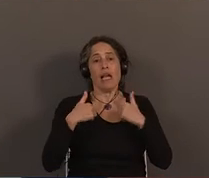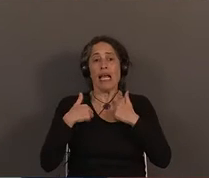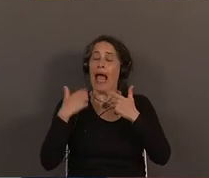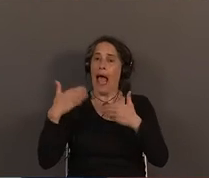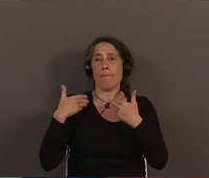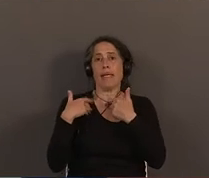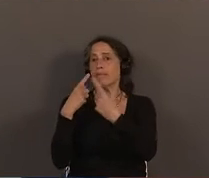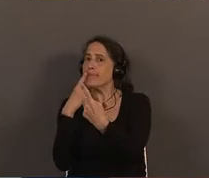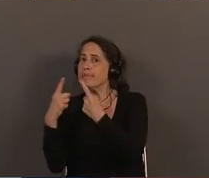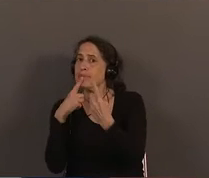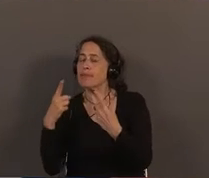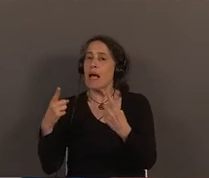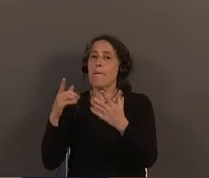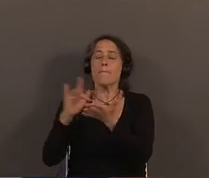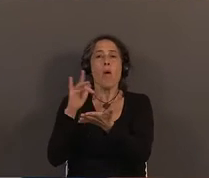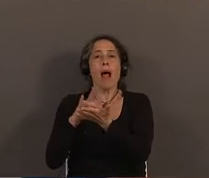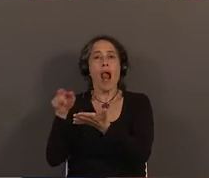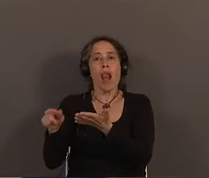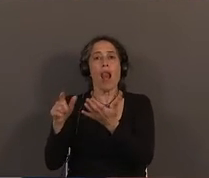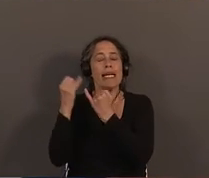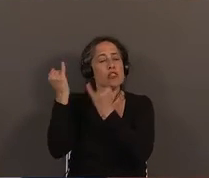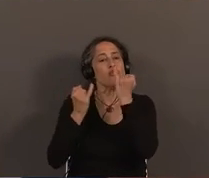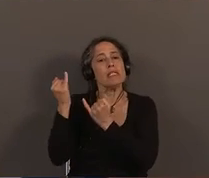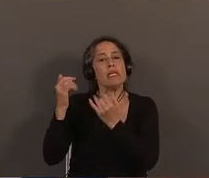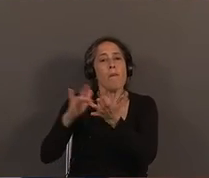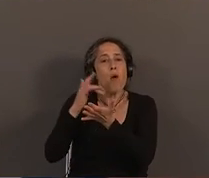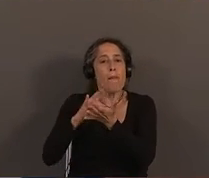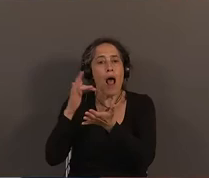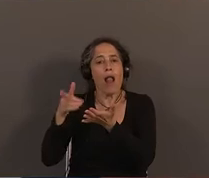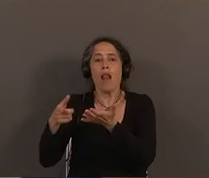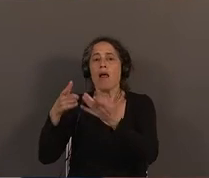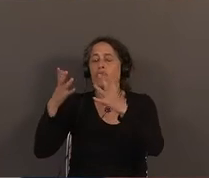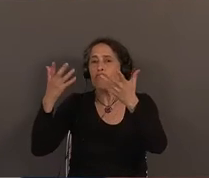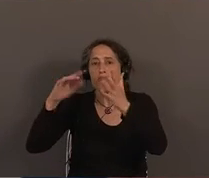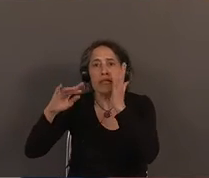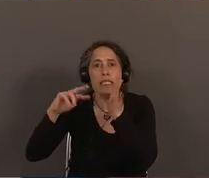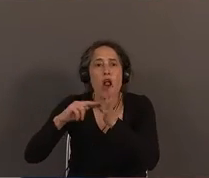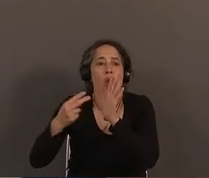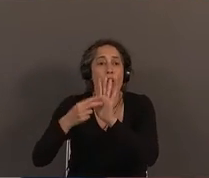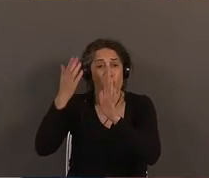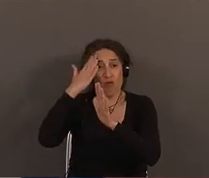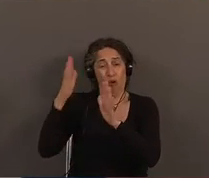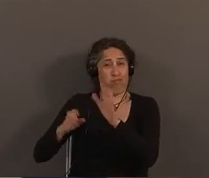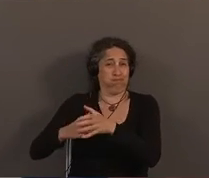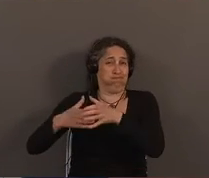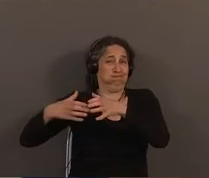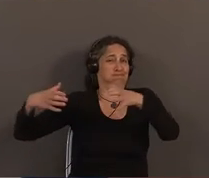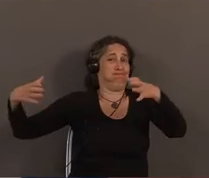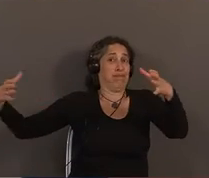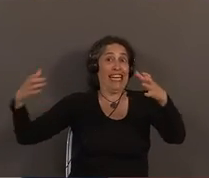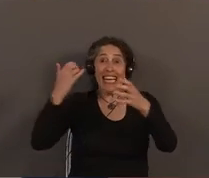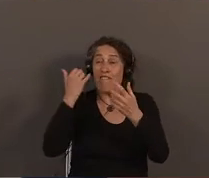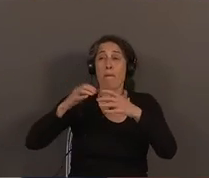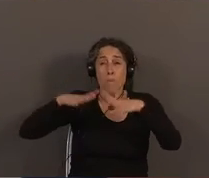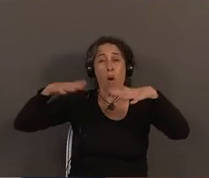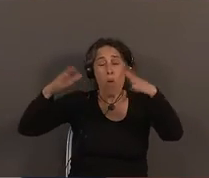industry, because that is the sector that is growing and booming. And once you invest more on the data infrastructure, the unit price will go